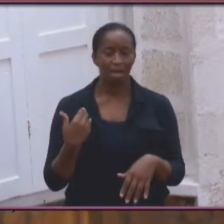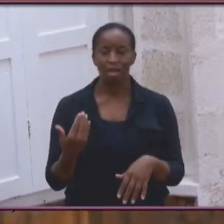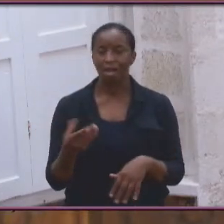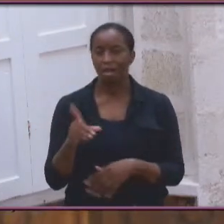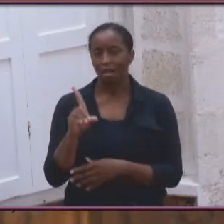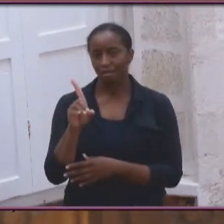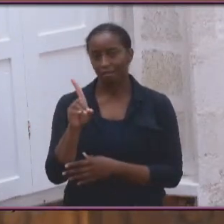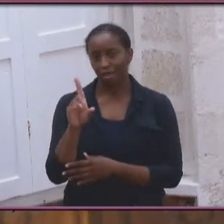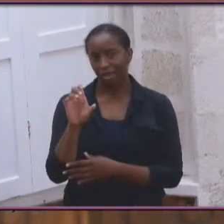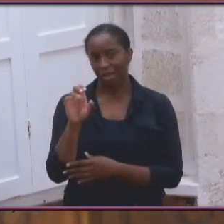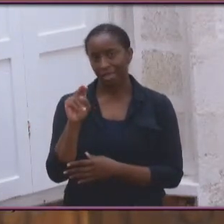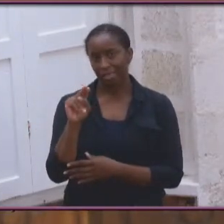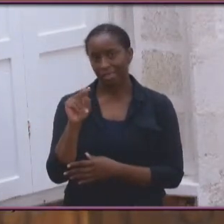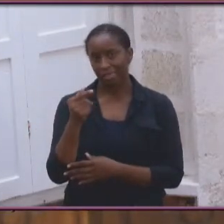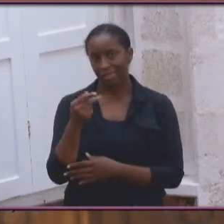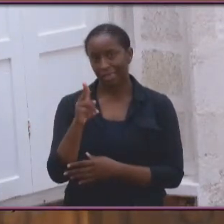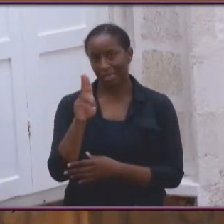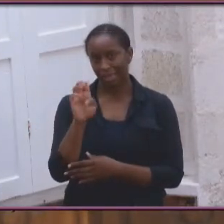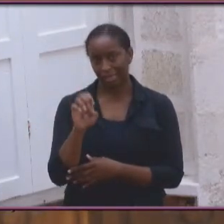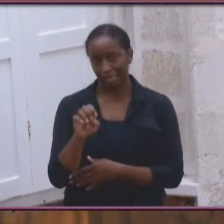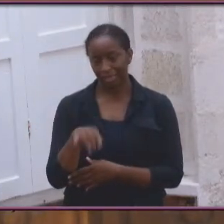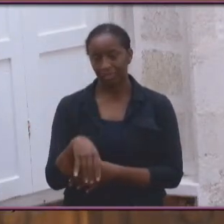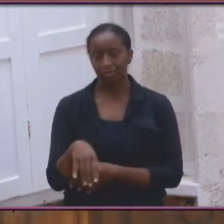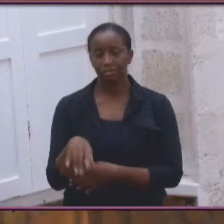Barbados within the last year or so.